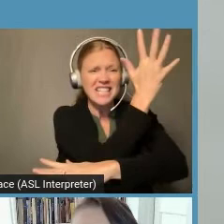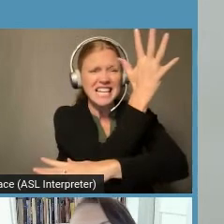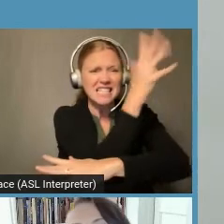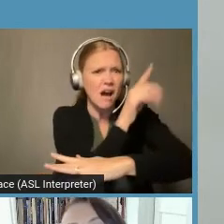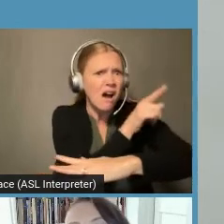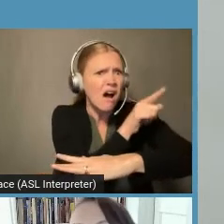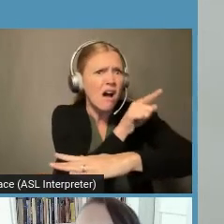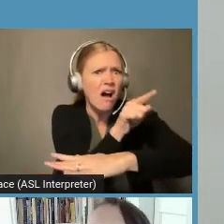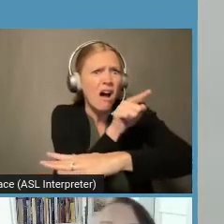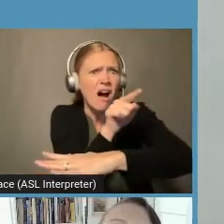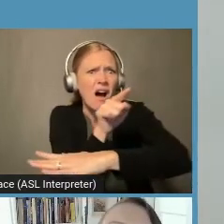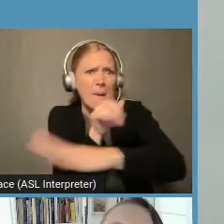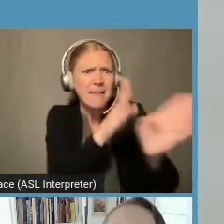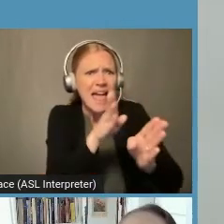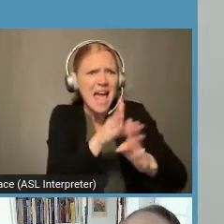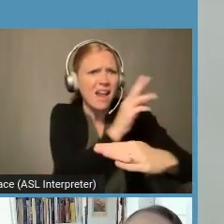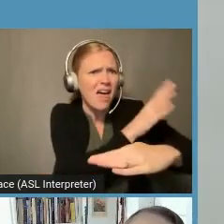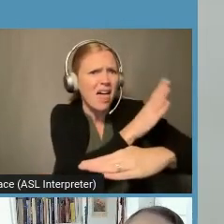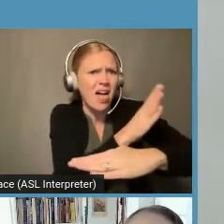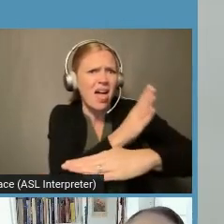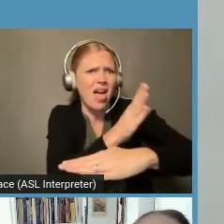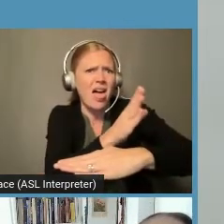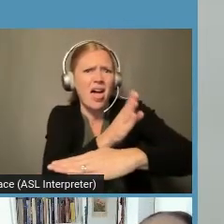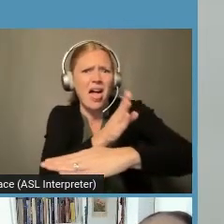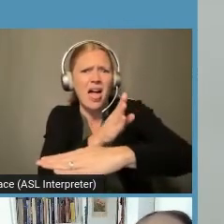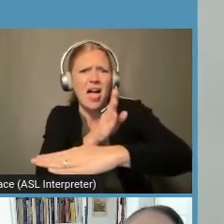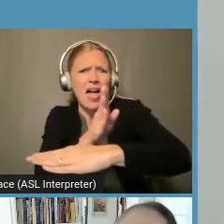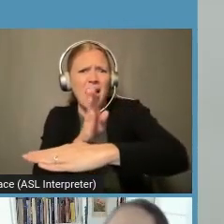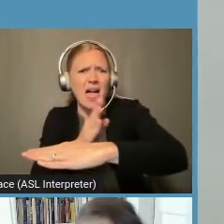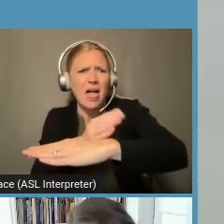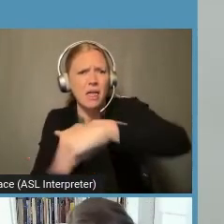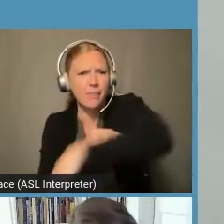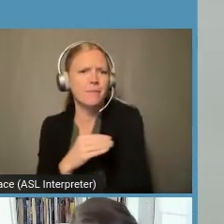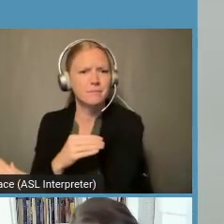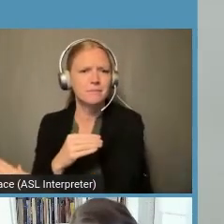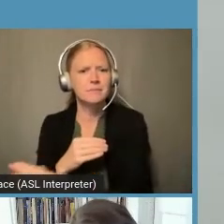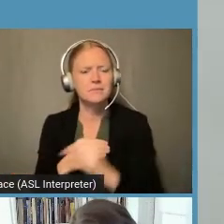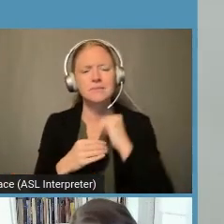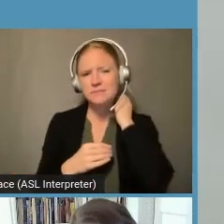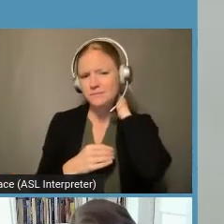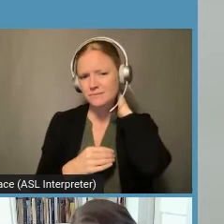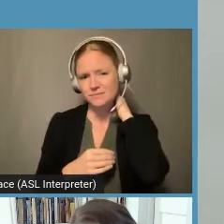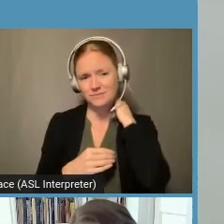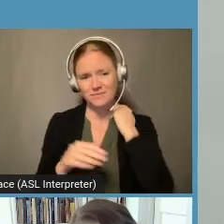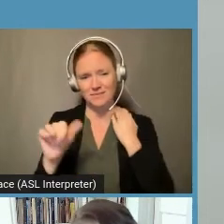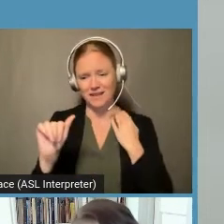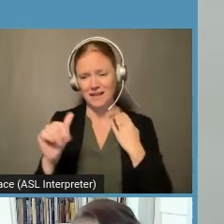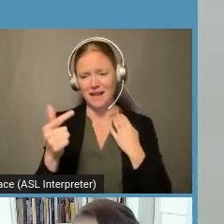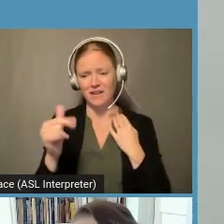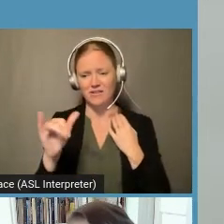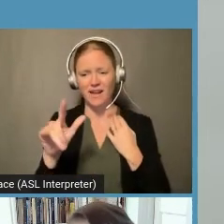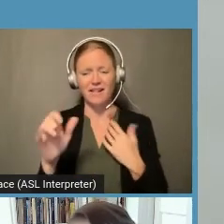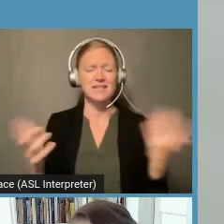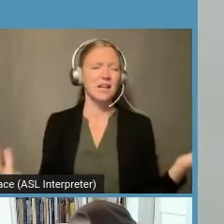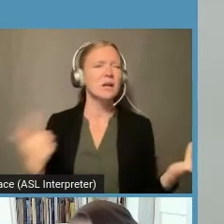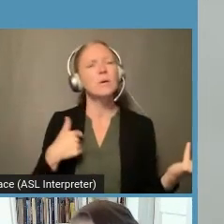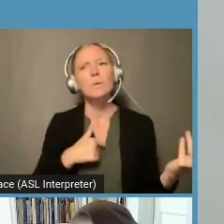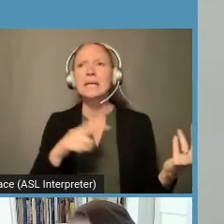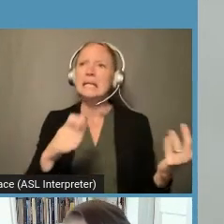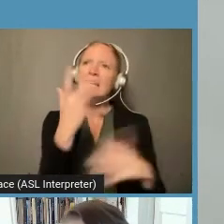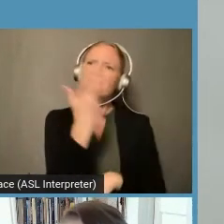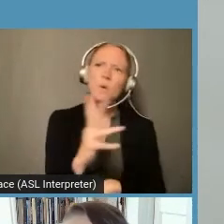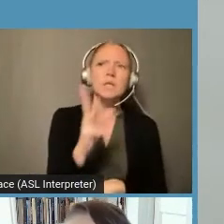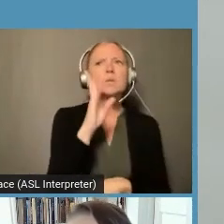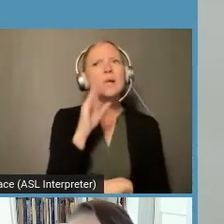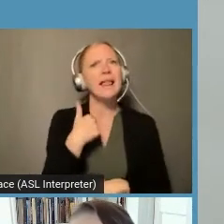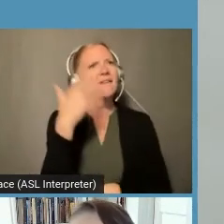plant the forest. And Agile is like, we just need a forest. So we know it's gonna have some